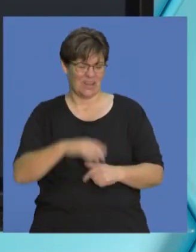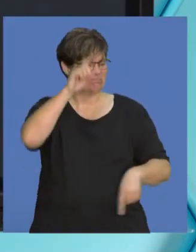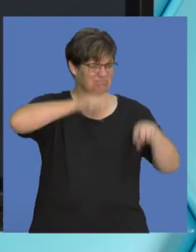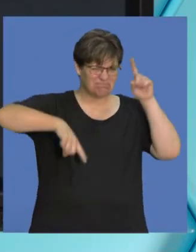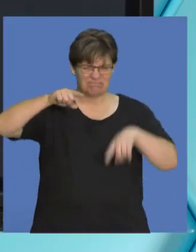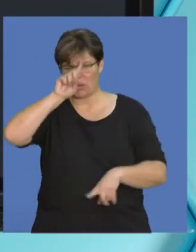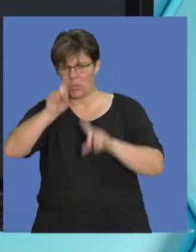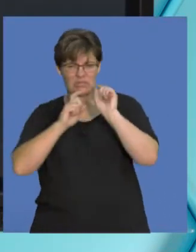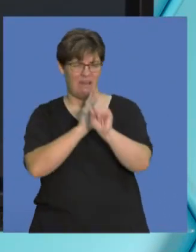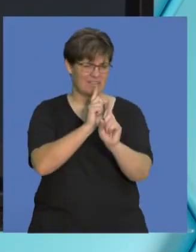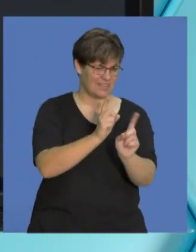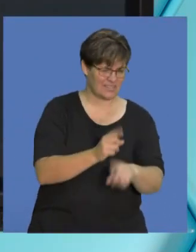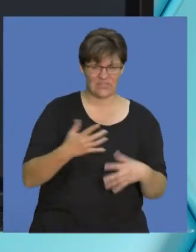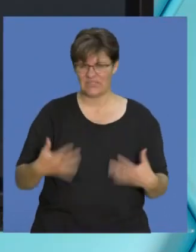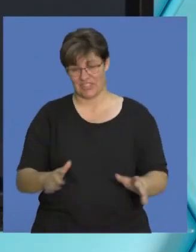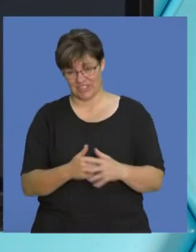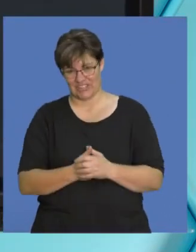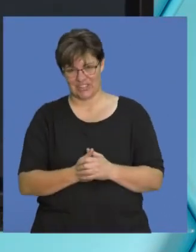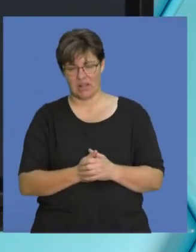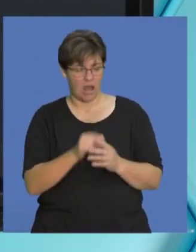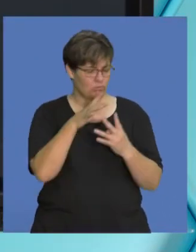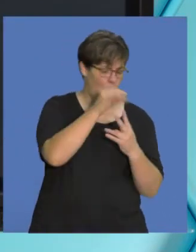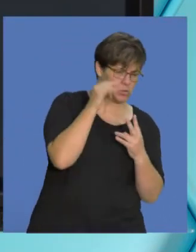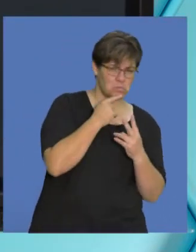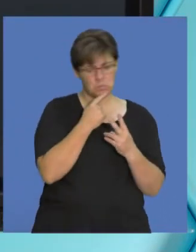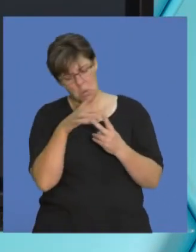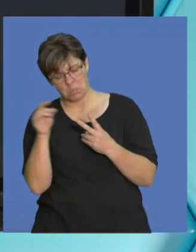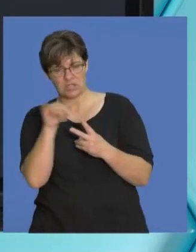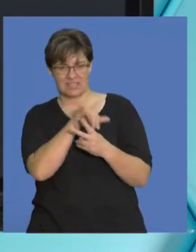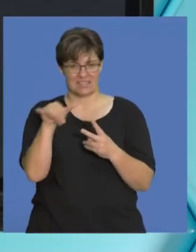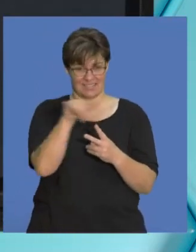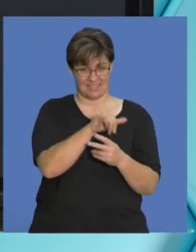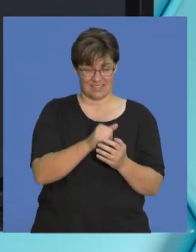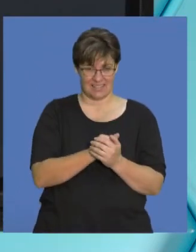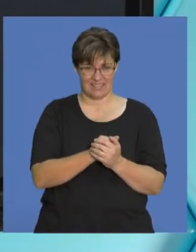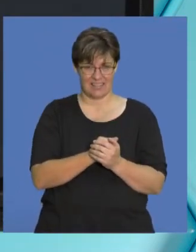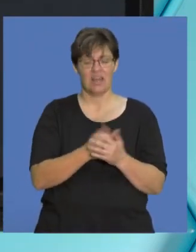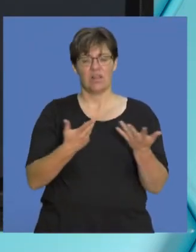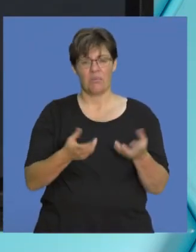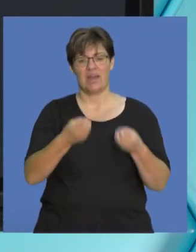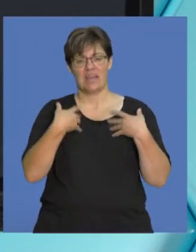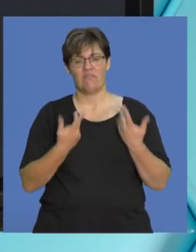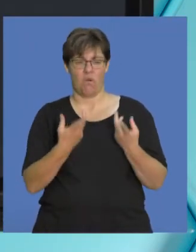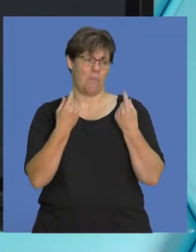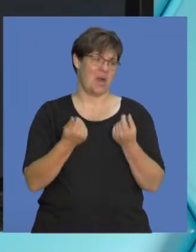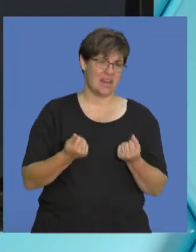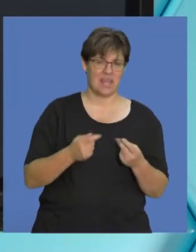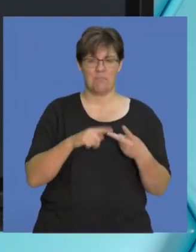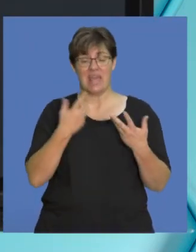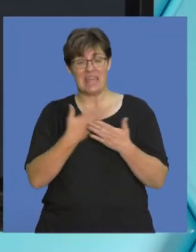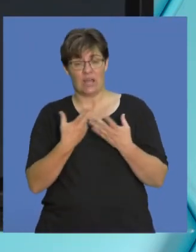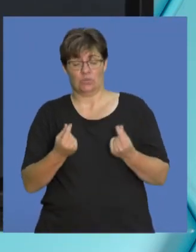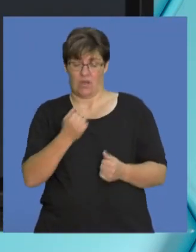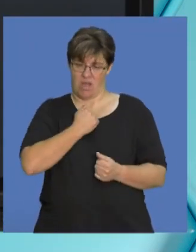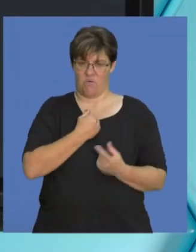of questions. We looked at a lot of options that we are normally given in terms of money and what we can do with